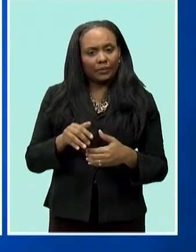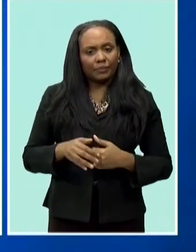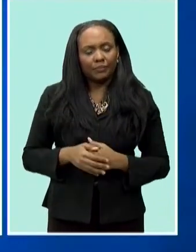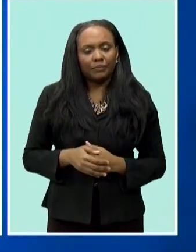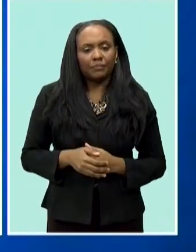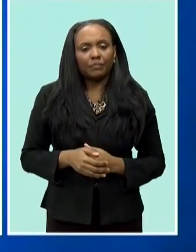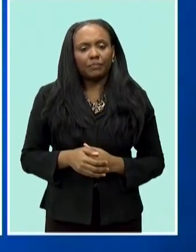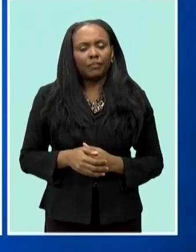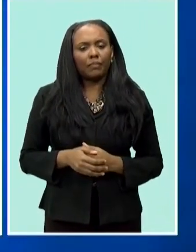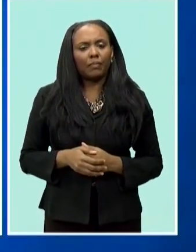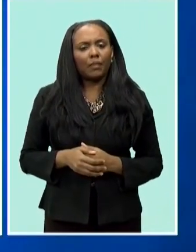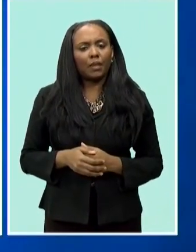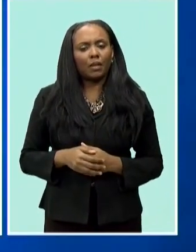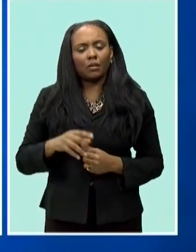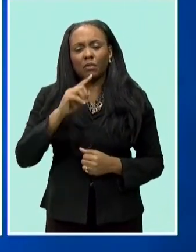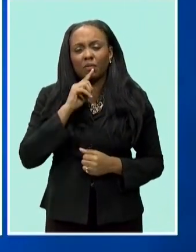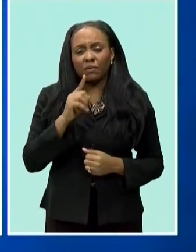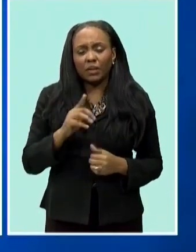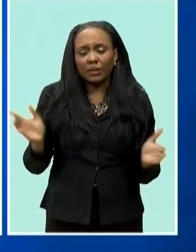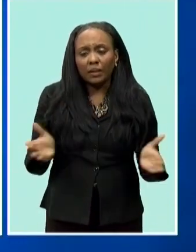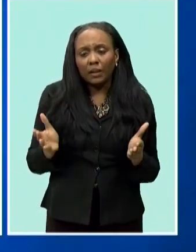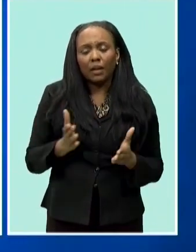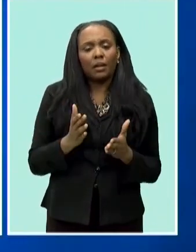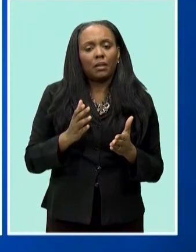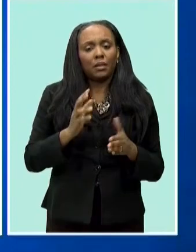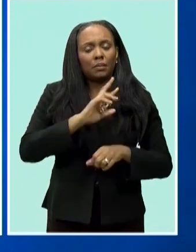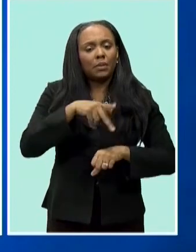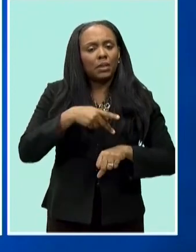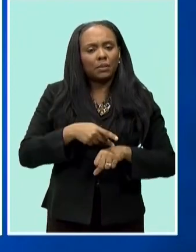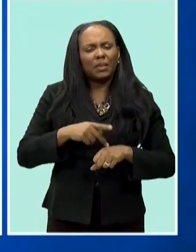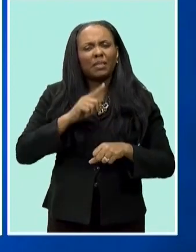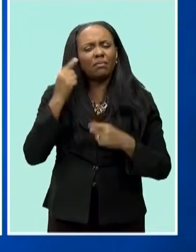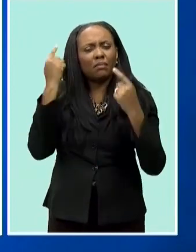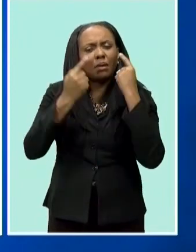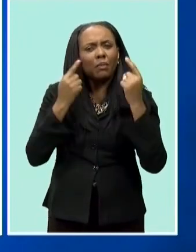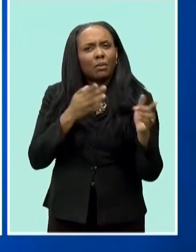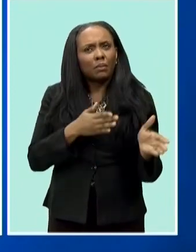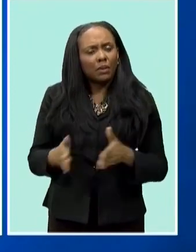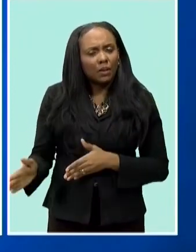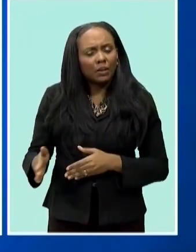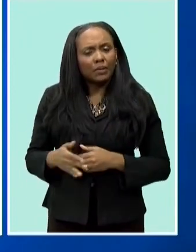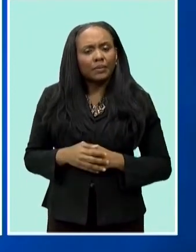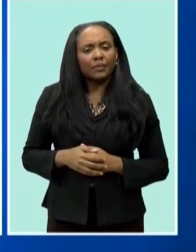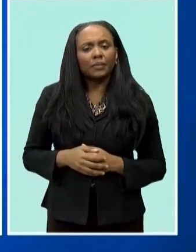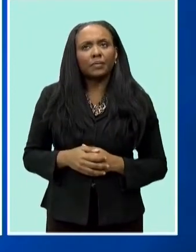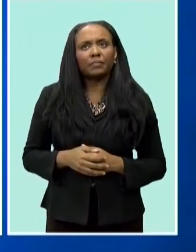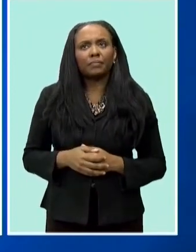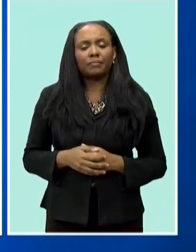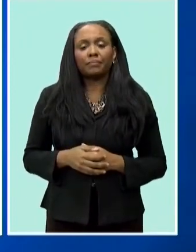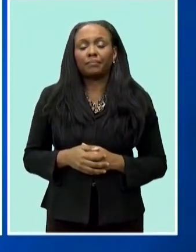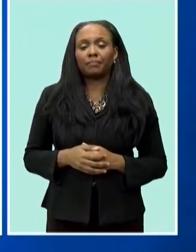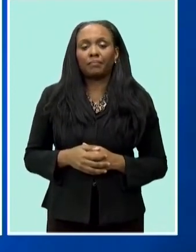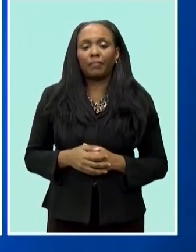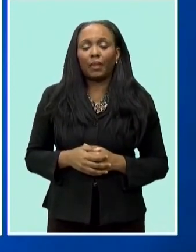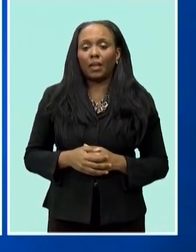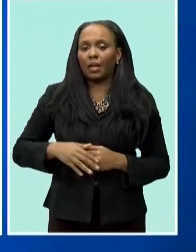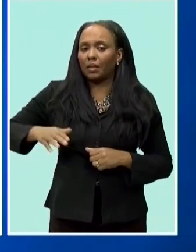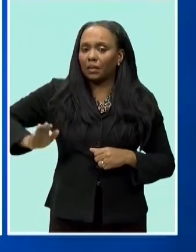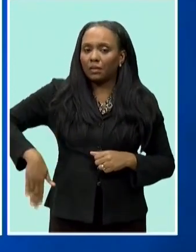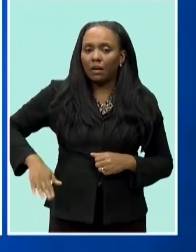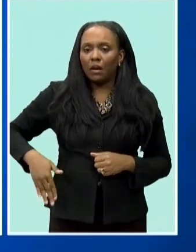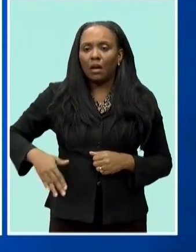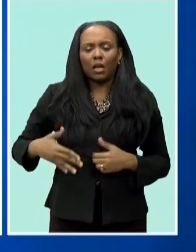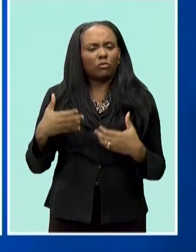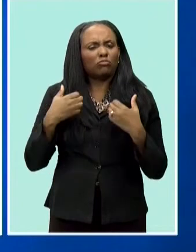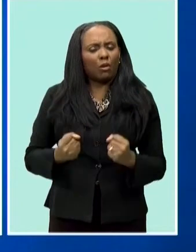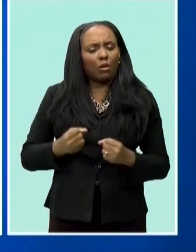Rigobert urged principals to weigh the merits of this plan. This is not cast in stone as yet,